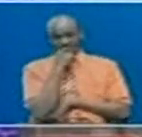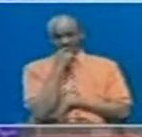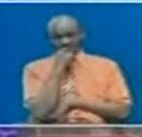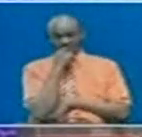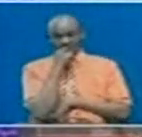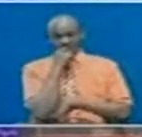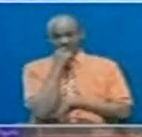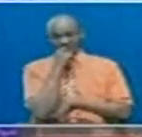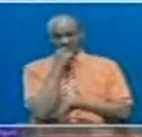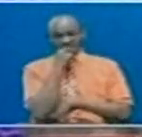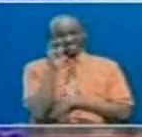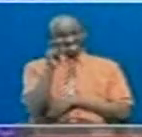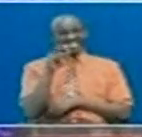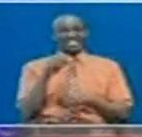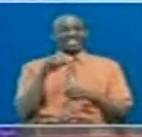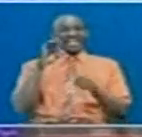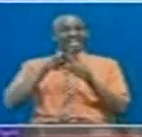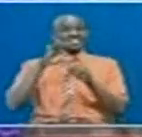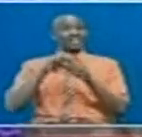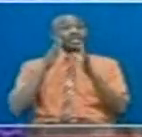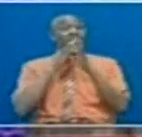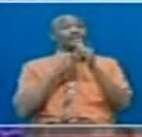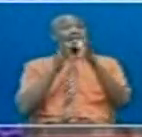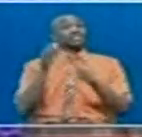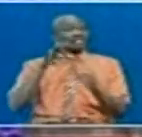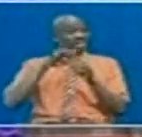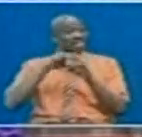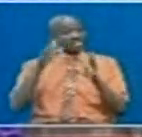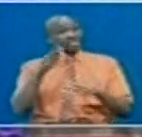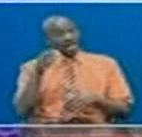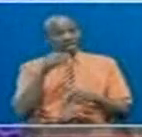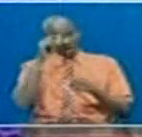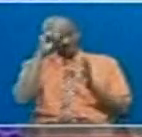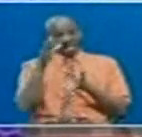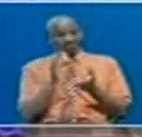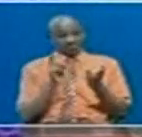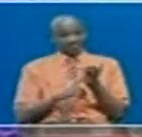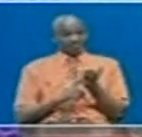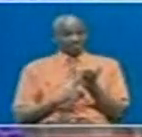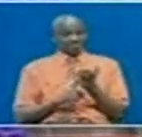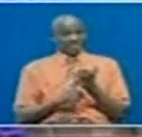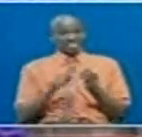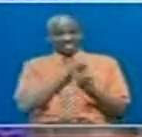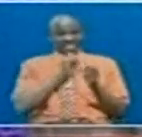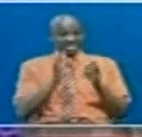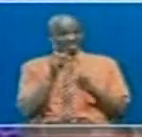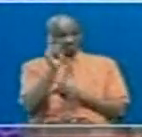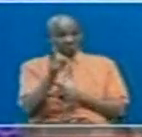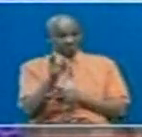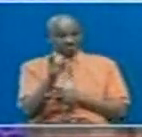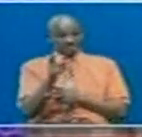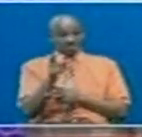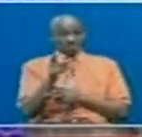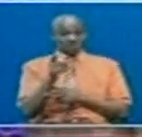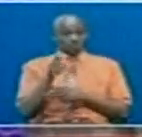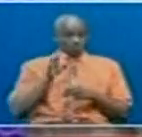Look at the elected leaders in that place, from the governor, from the senator, the woman